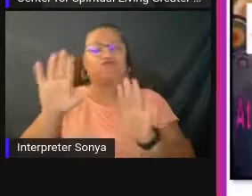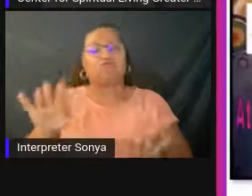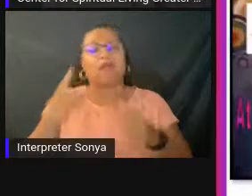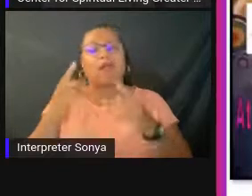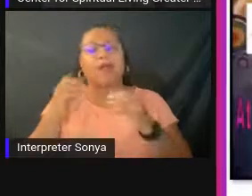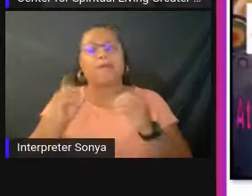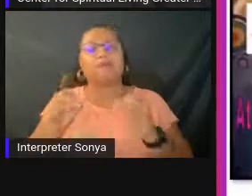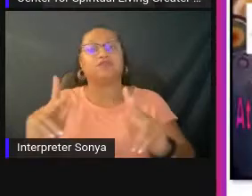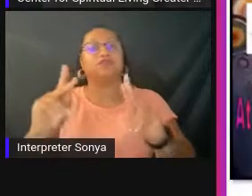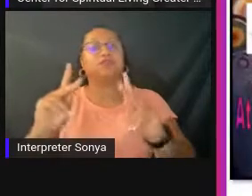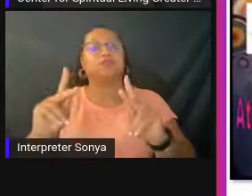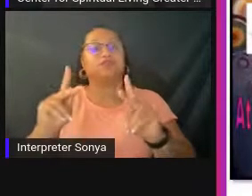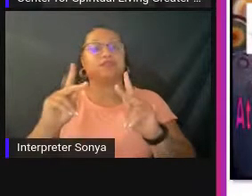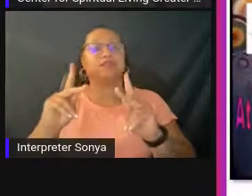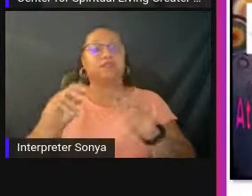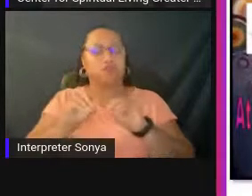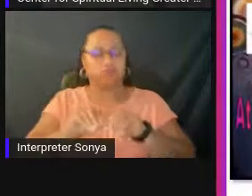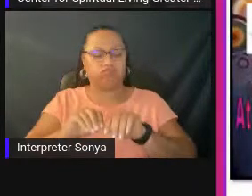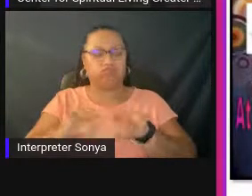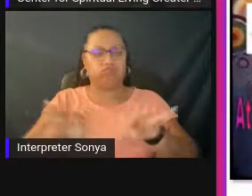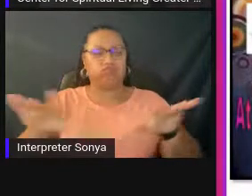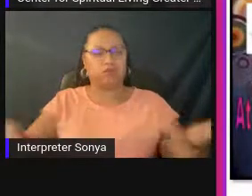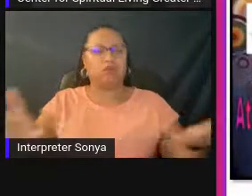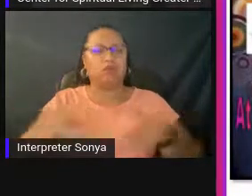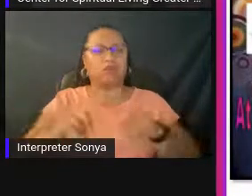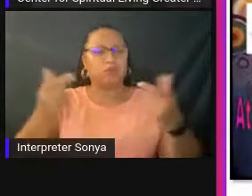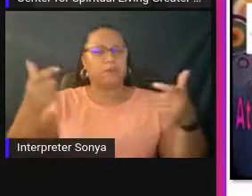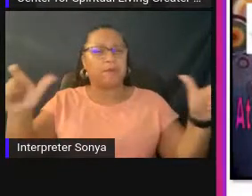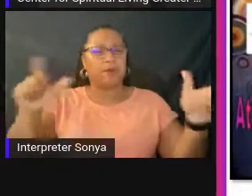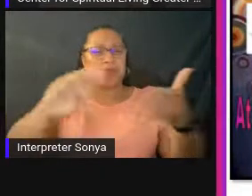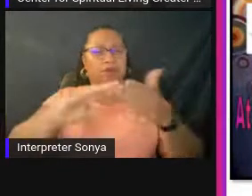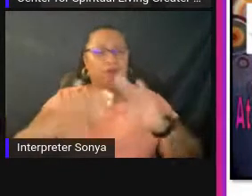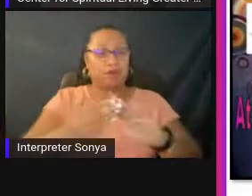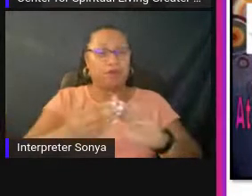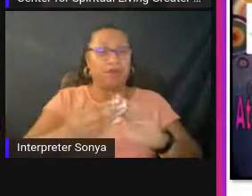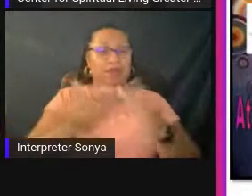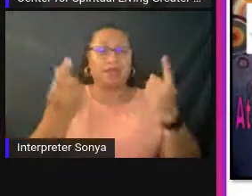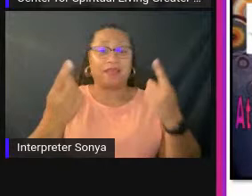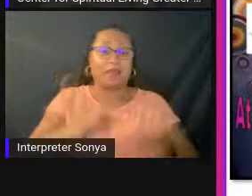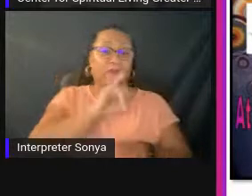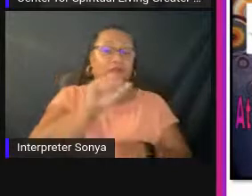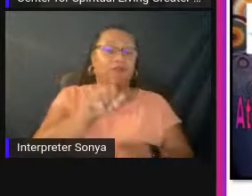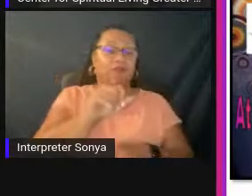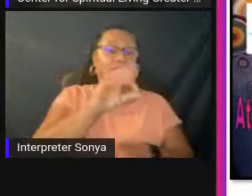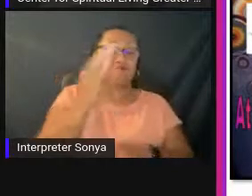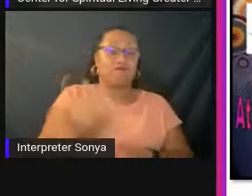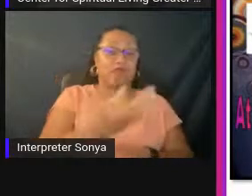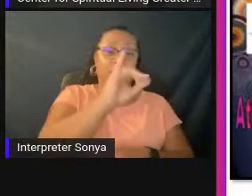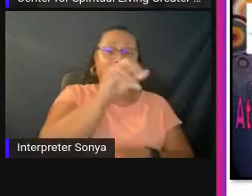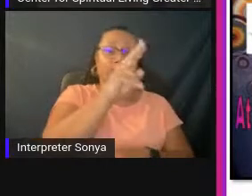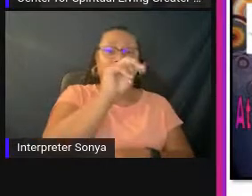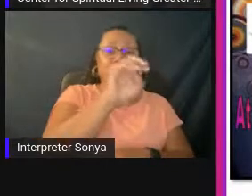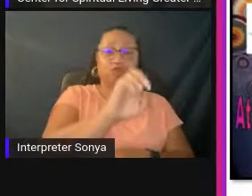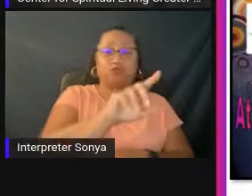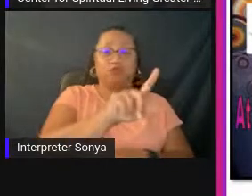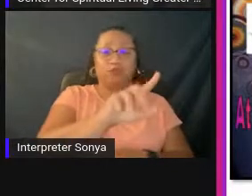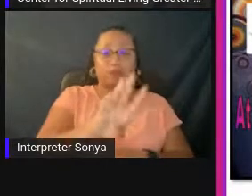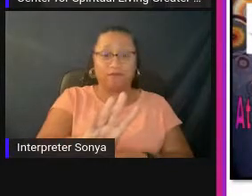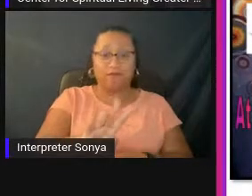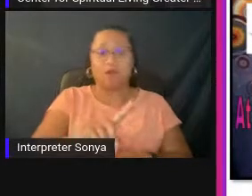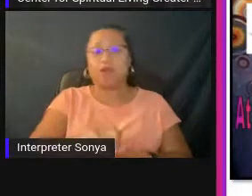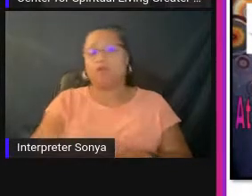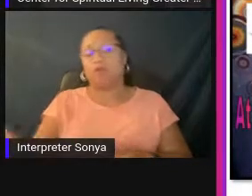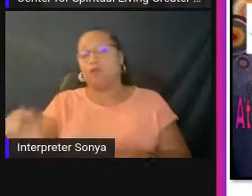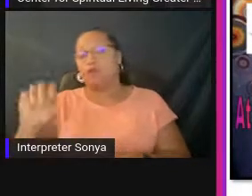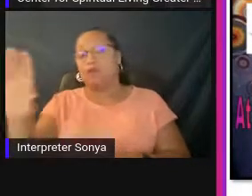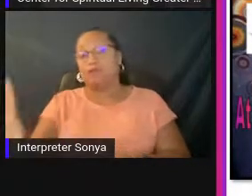larger spiritual community from Friday, June 24th through Sunday, June 26th by volunteering